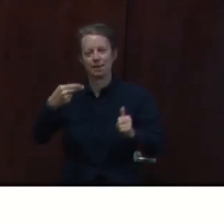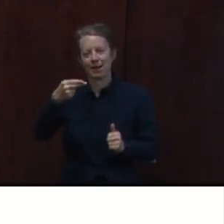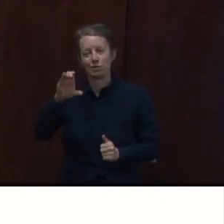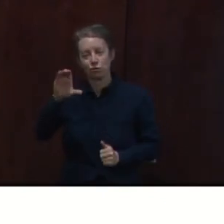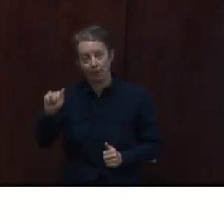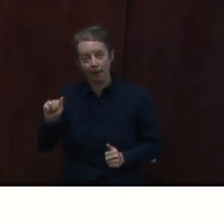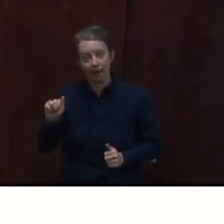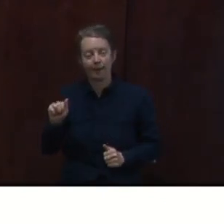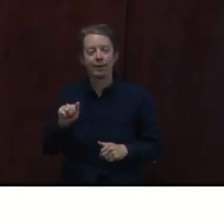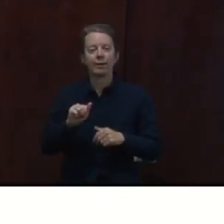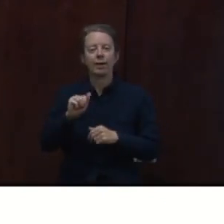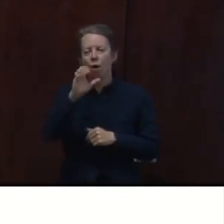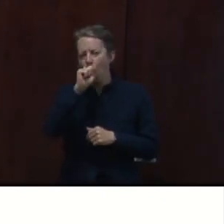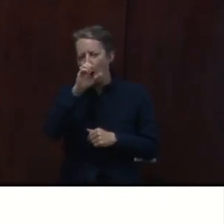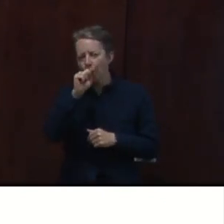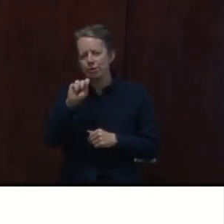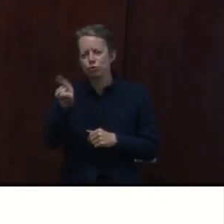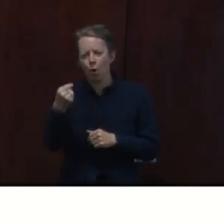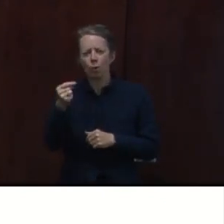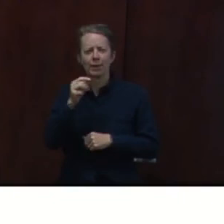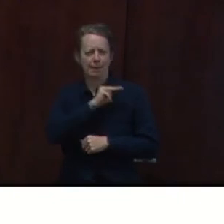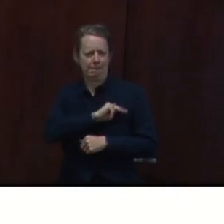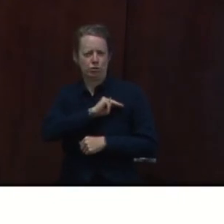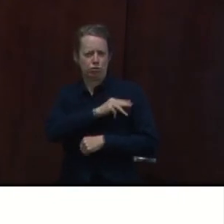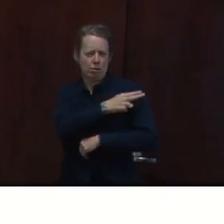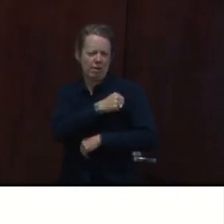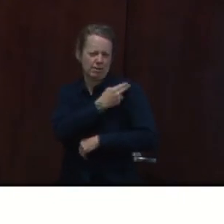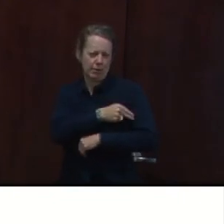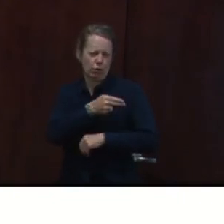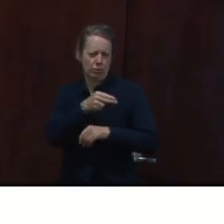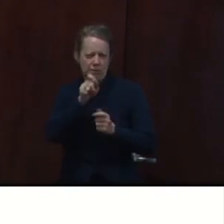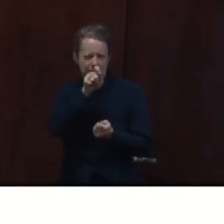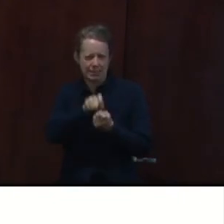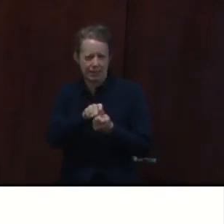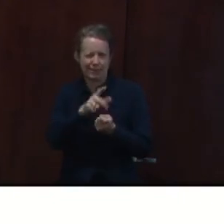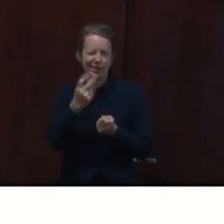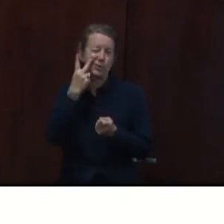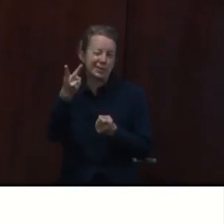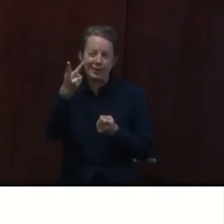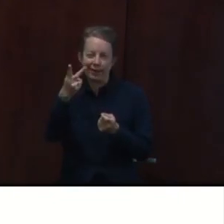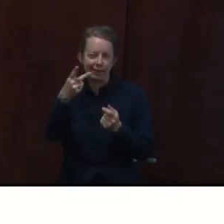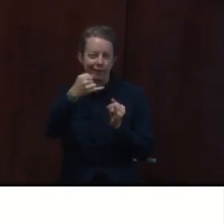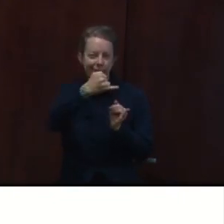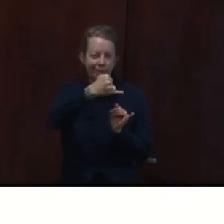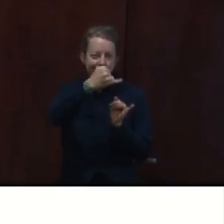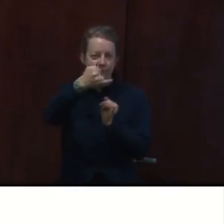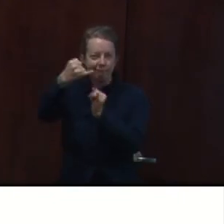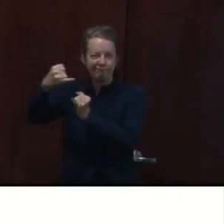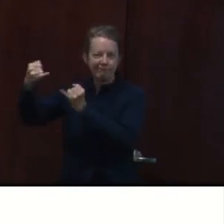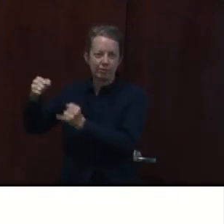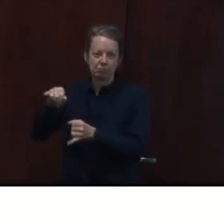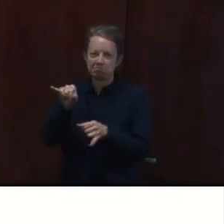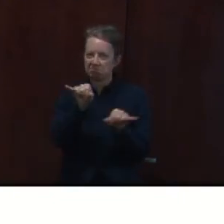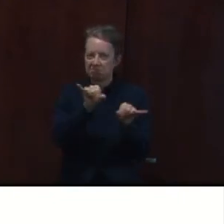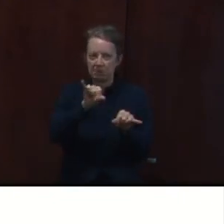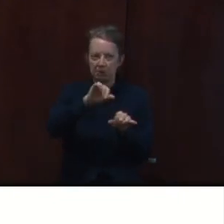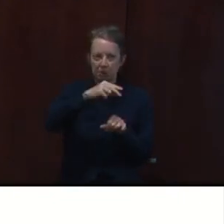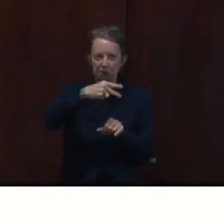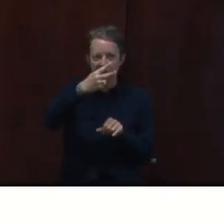then the orange is just mission-specific. And you can see these are parallel and very similar in